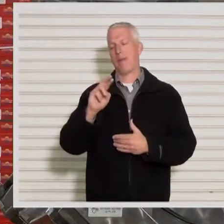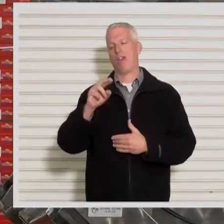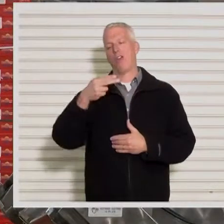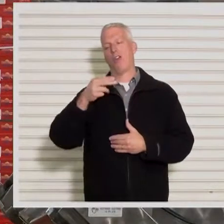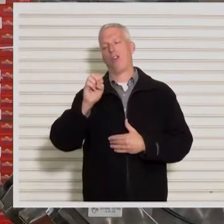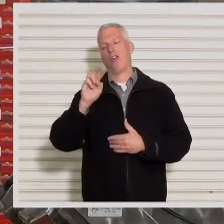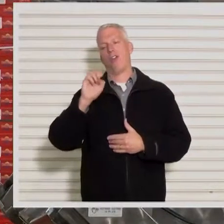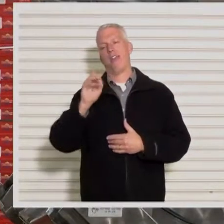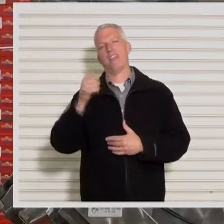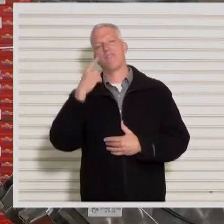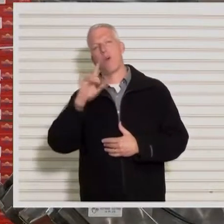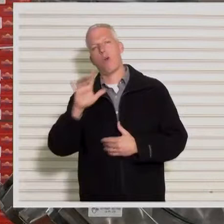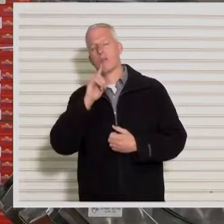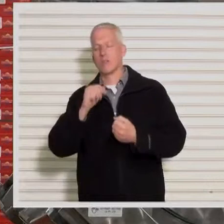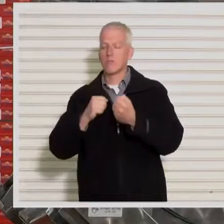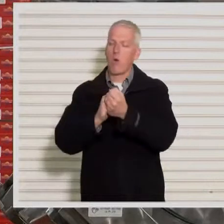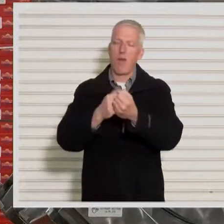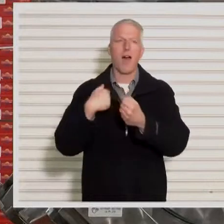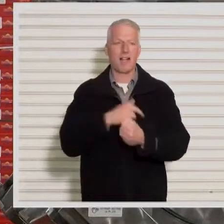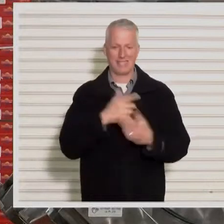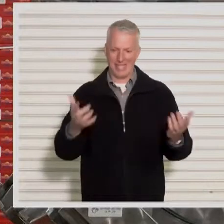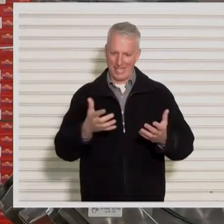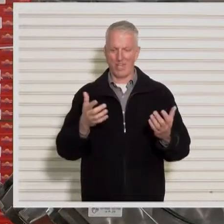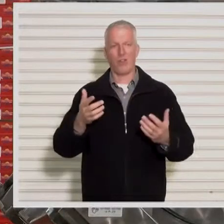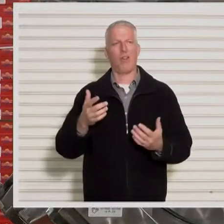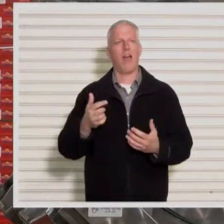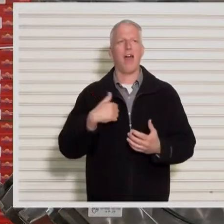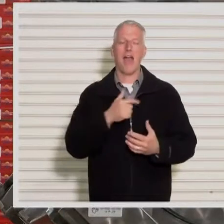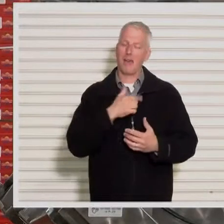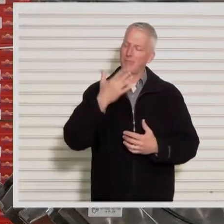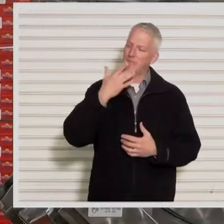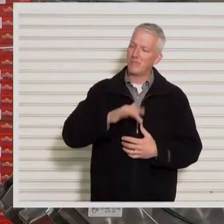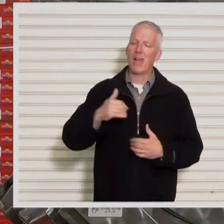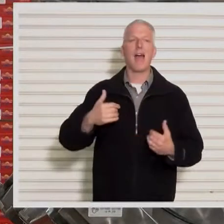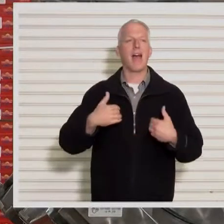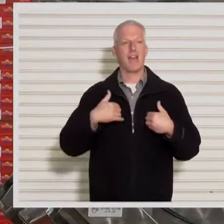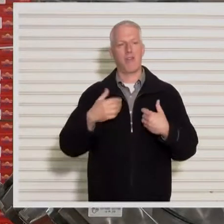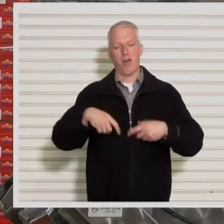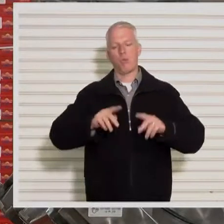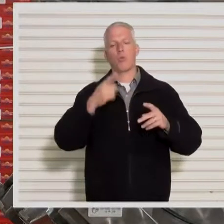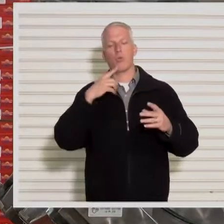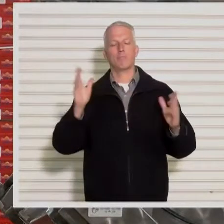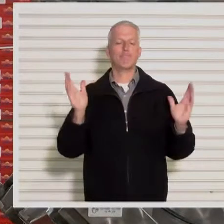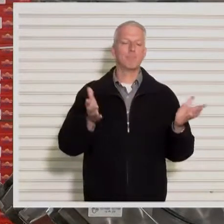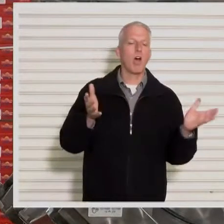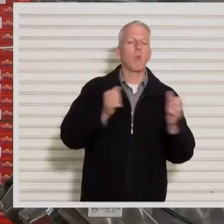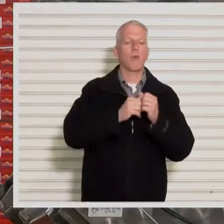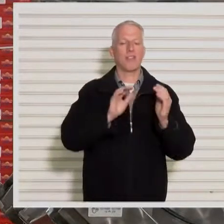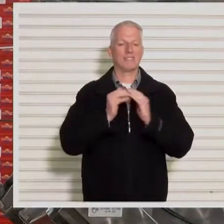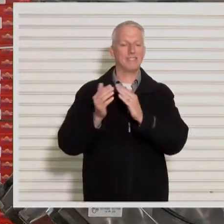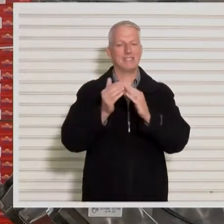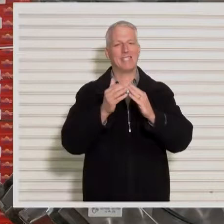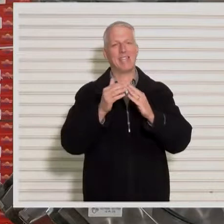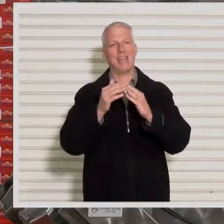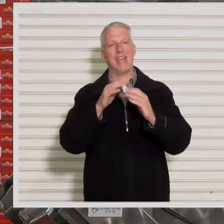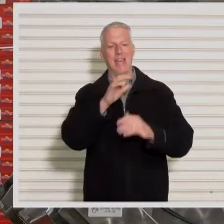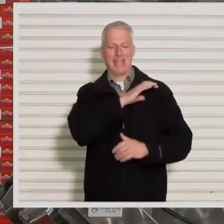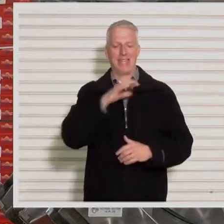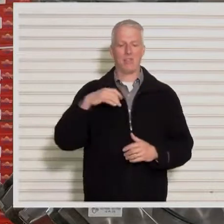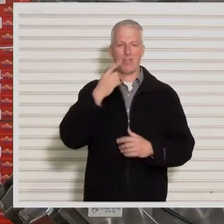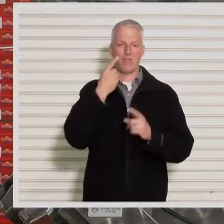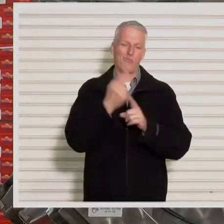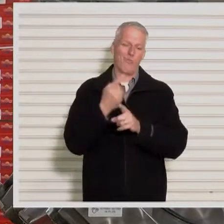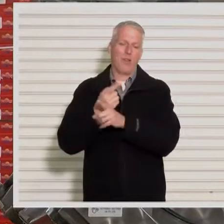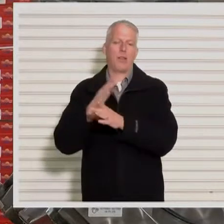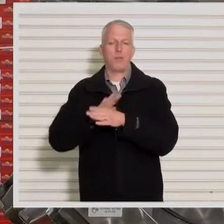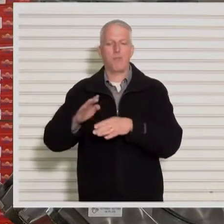Coachella for hosting us as well. I have the good fortune of being able to talk with the city council there on a regular basis, and they are very,